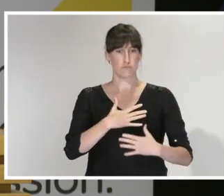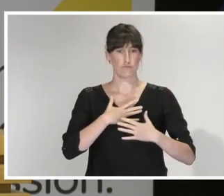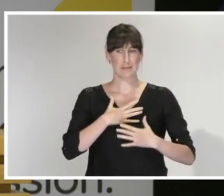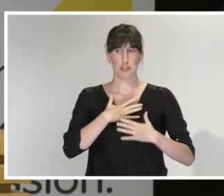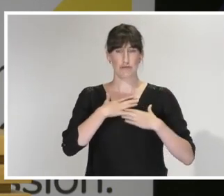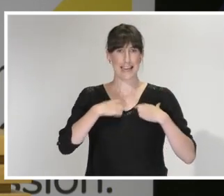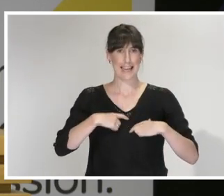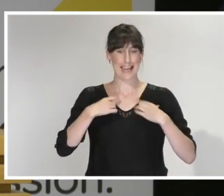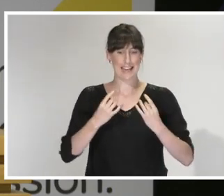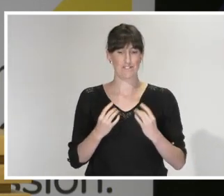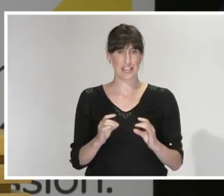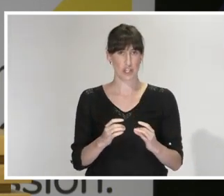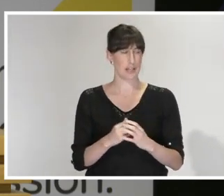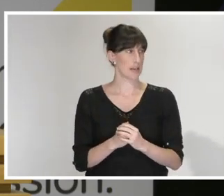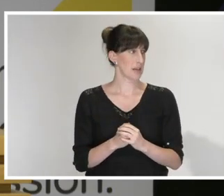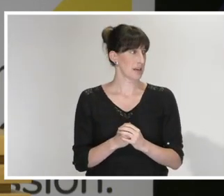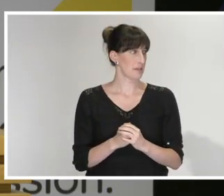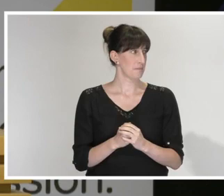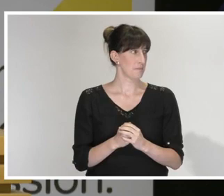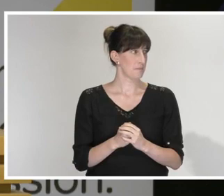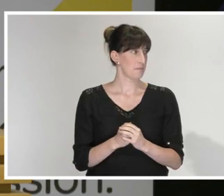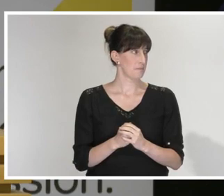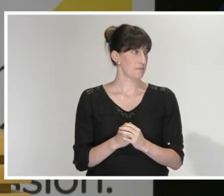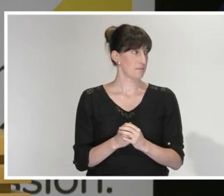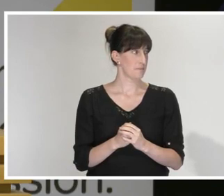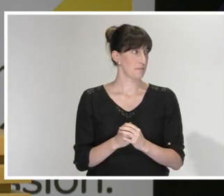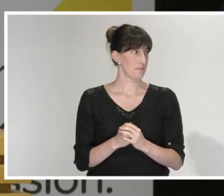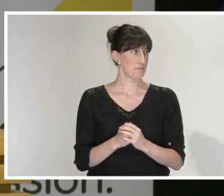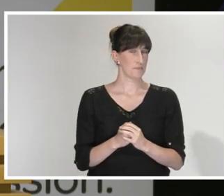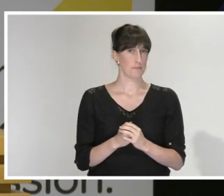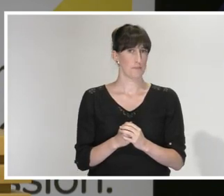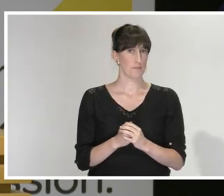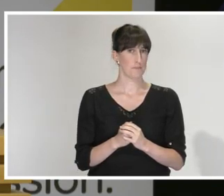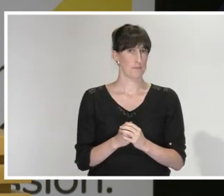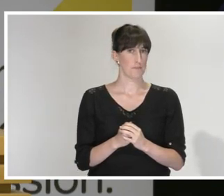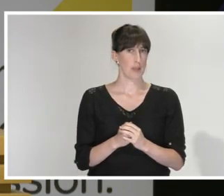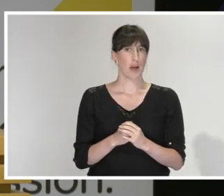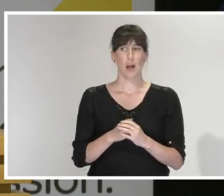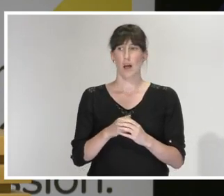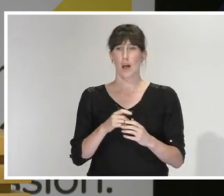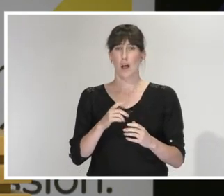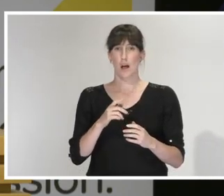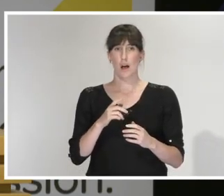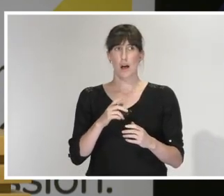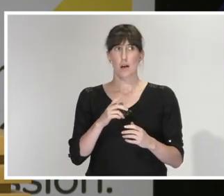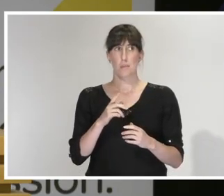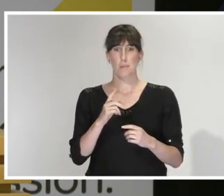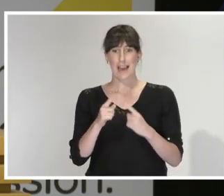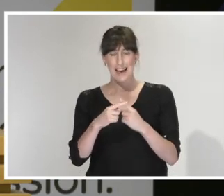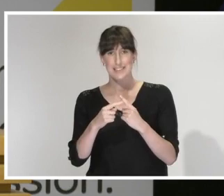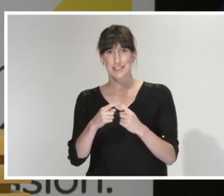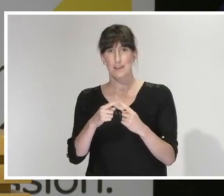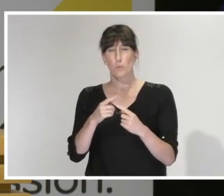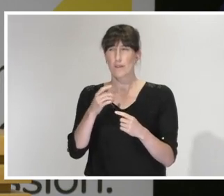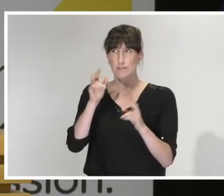of the virus, should it be broadened that if they only present that loss of smell, they should still be tested? I think there's still not